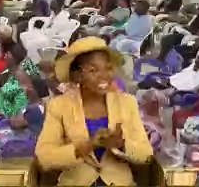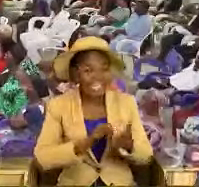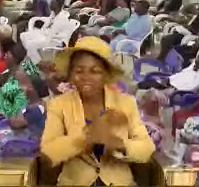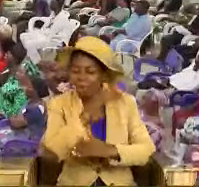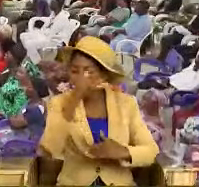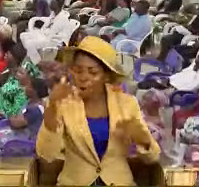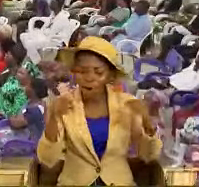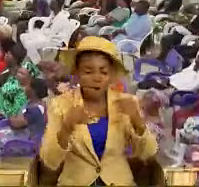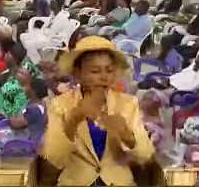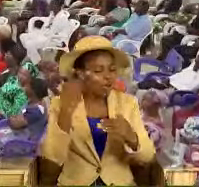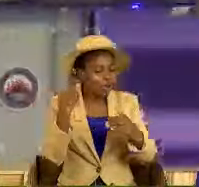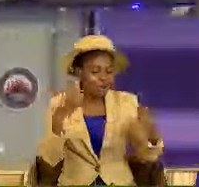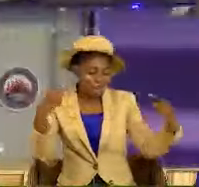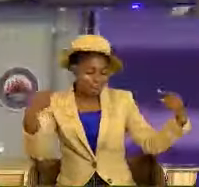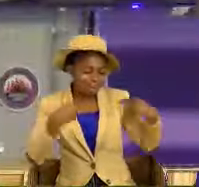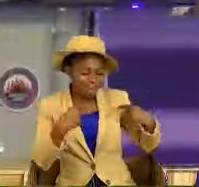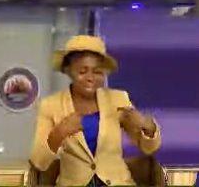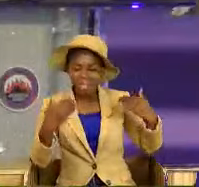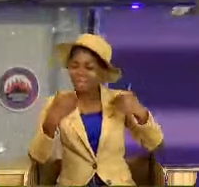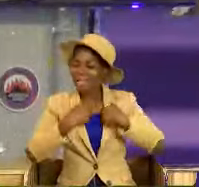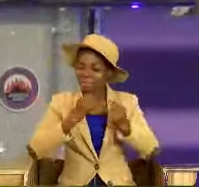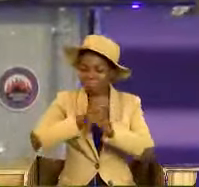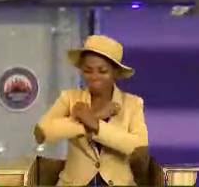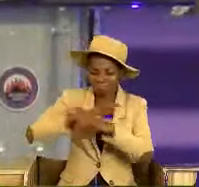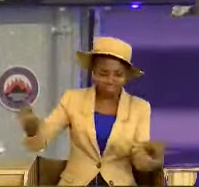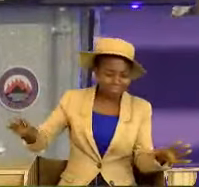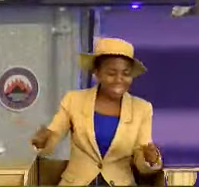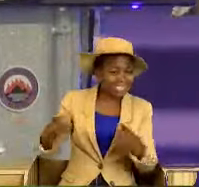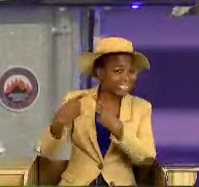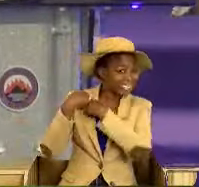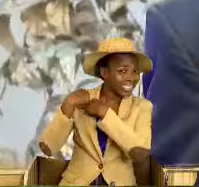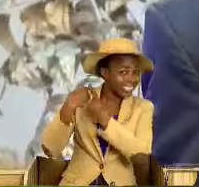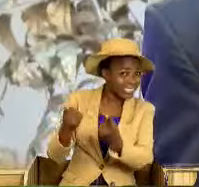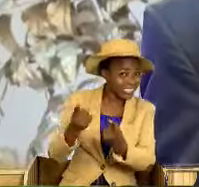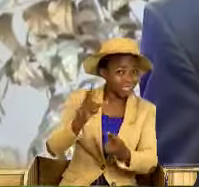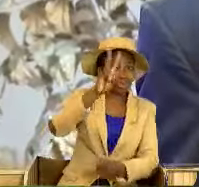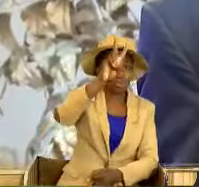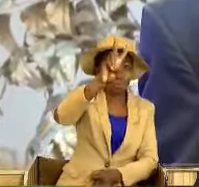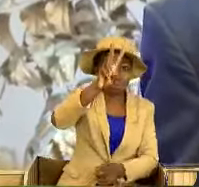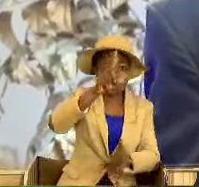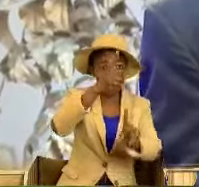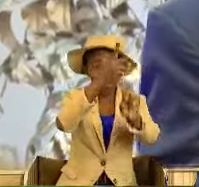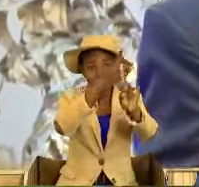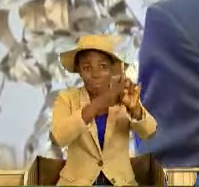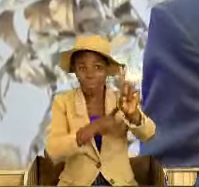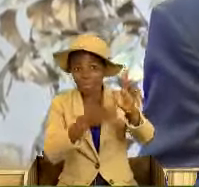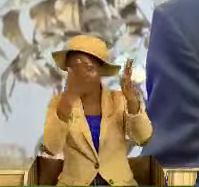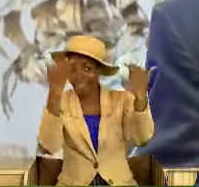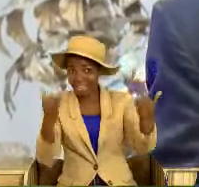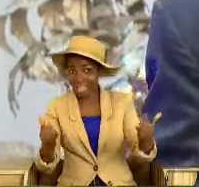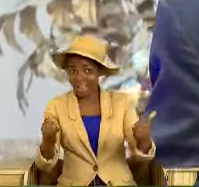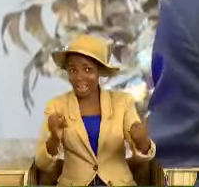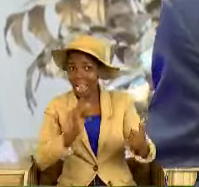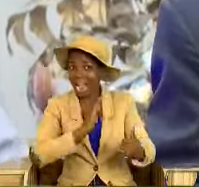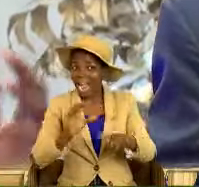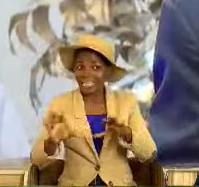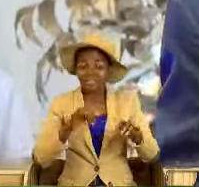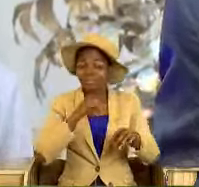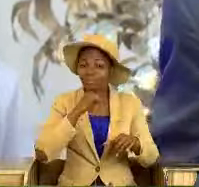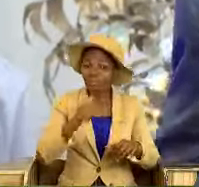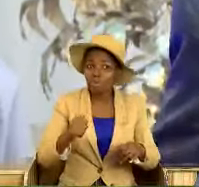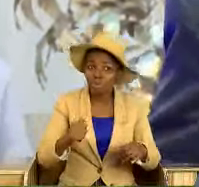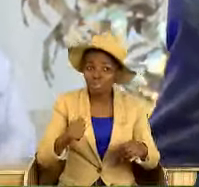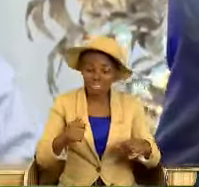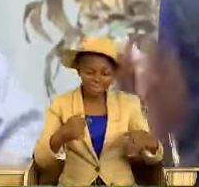not used any medication I've not seen any therapist I've not done any any any any anything concerning my health is